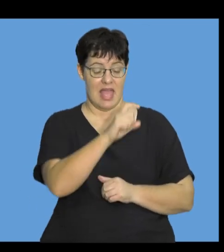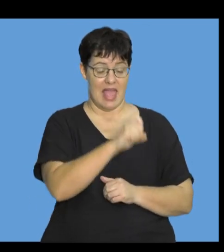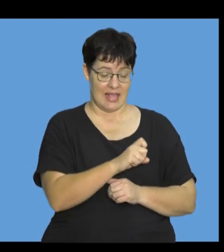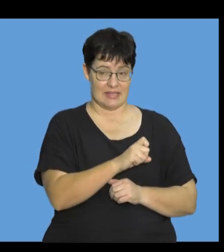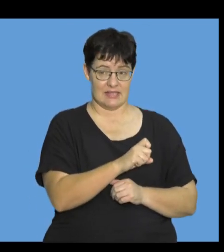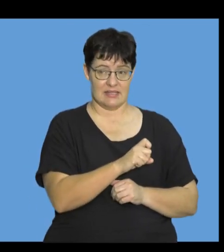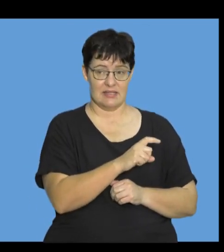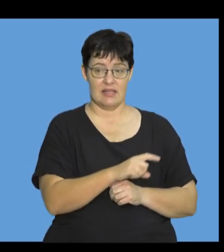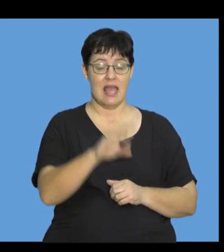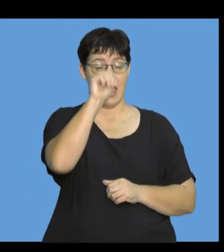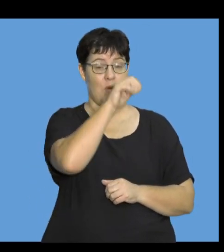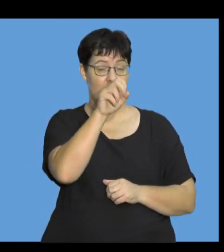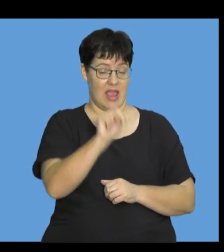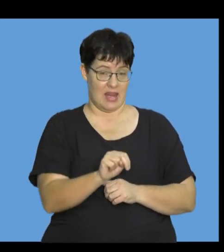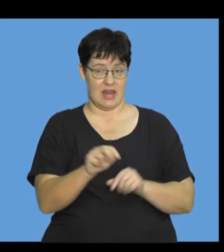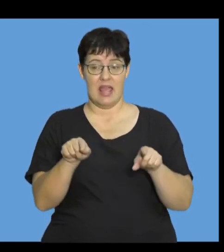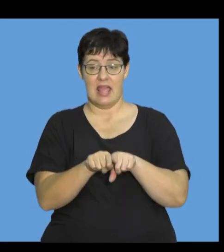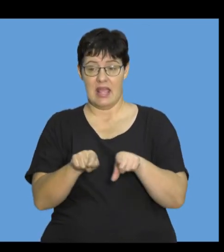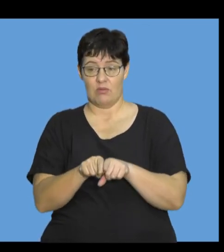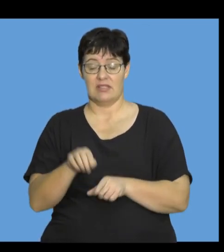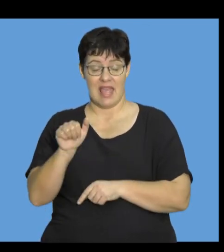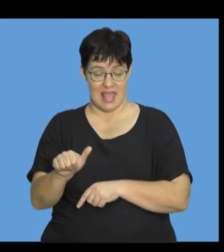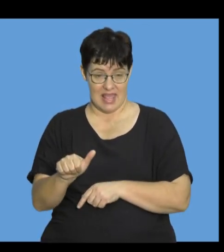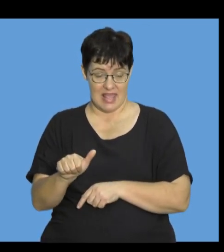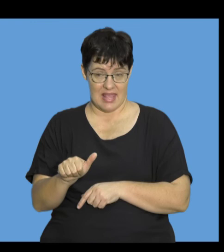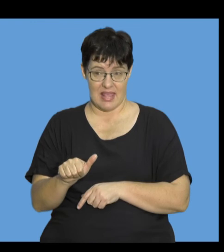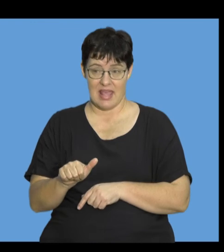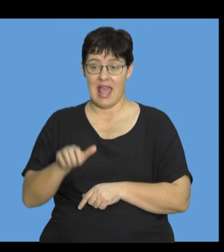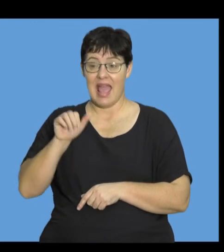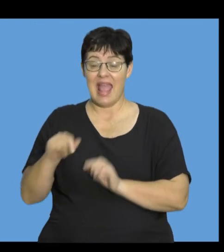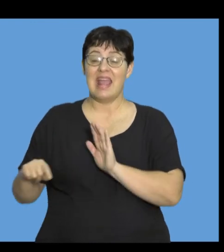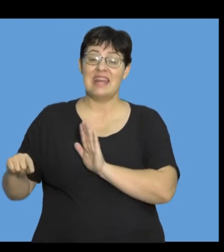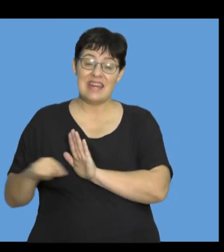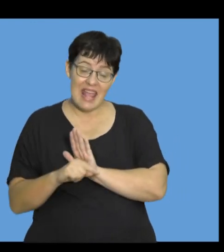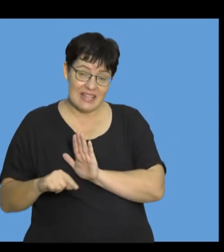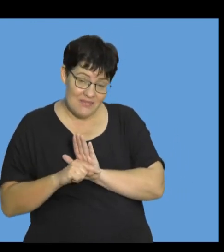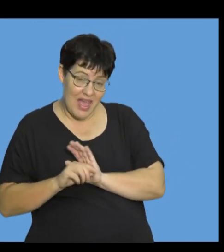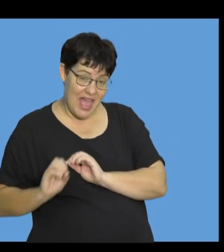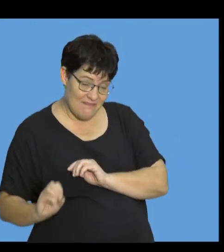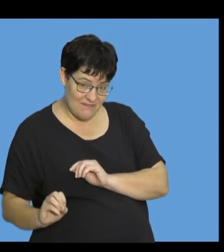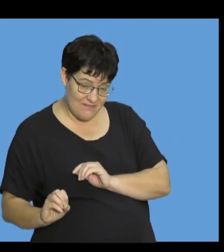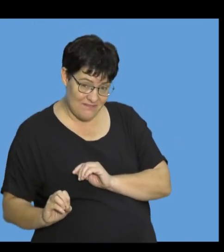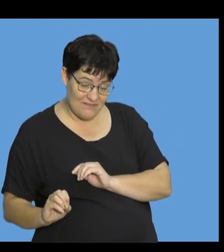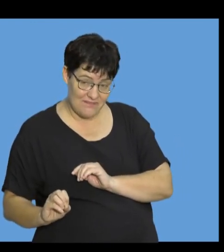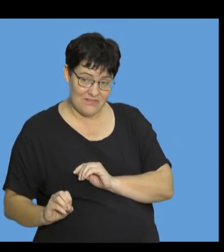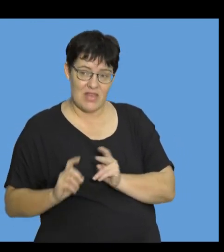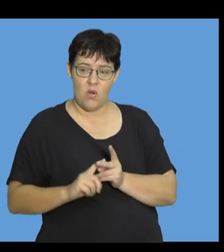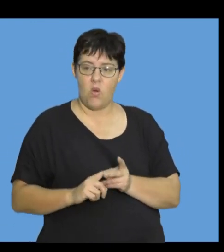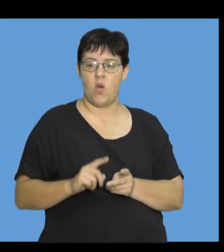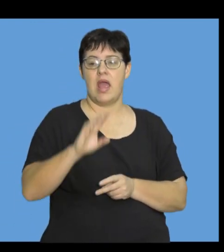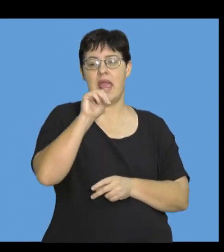When x to the exponent of m over n is equals to a, where a is a negative